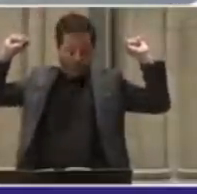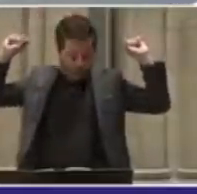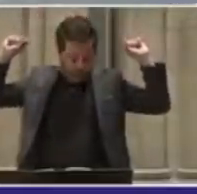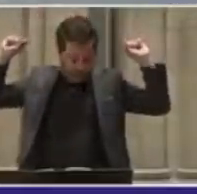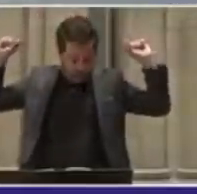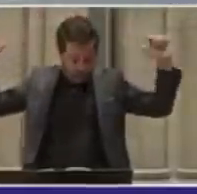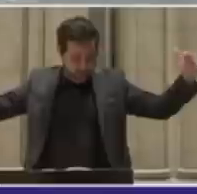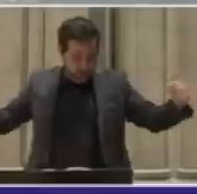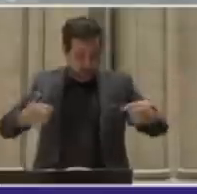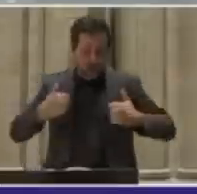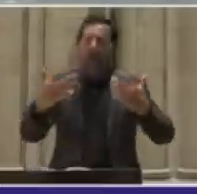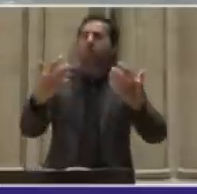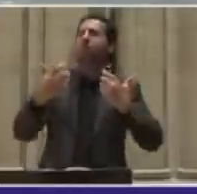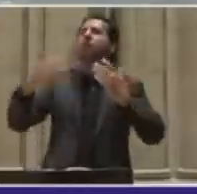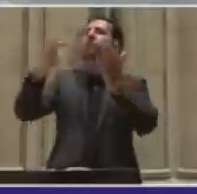I want